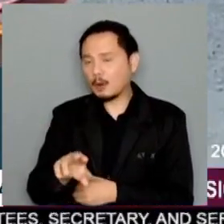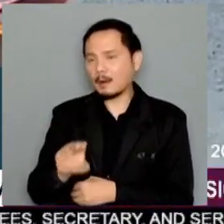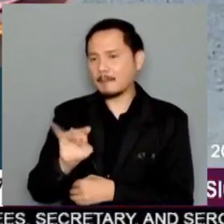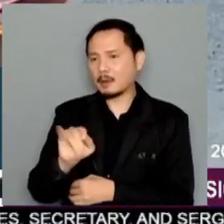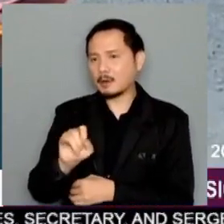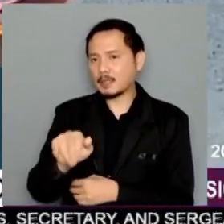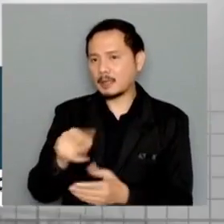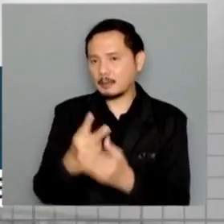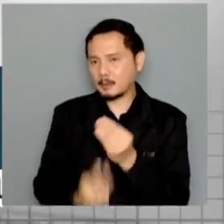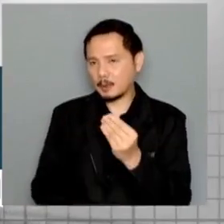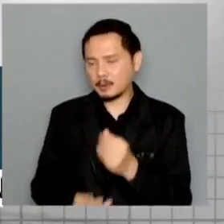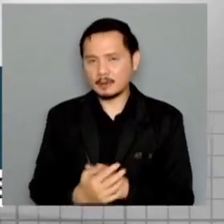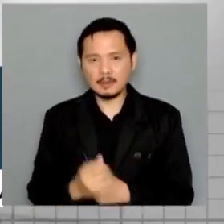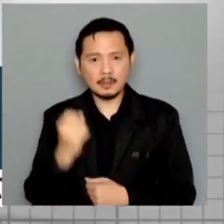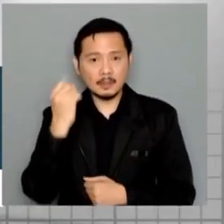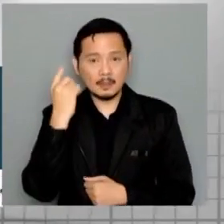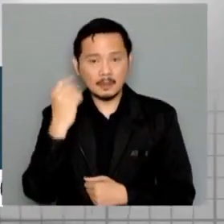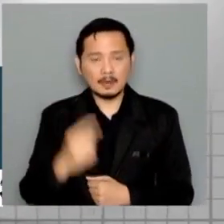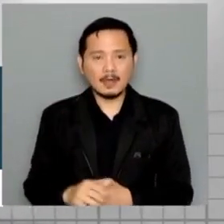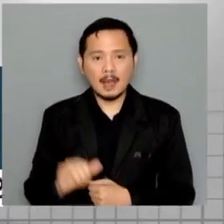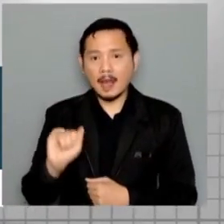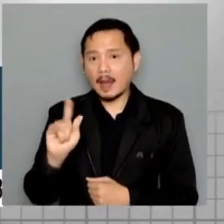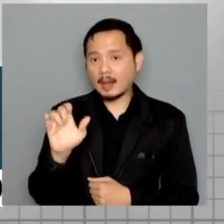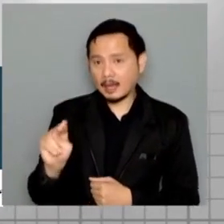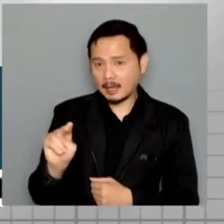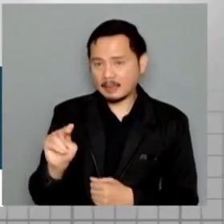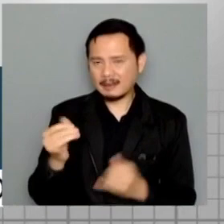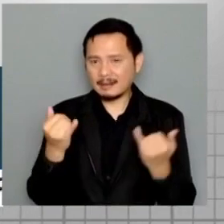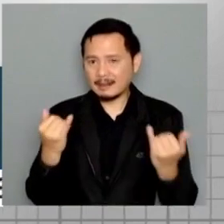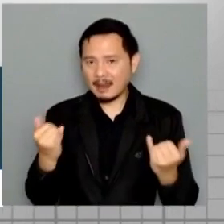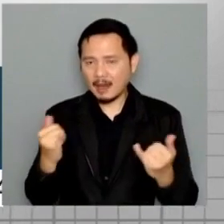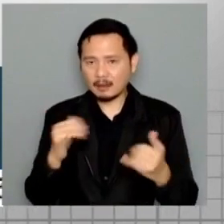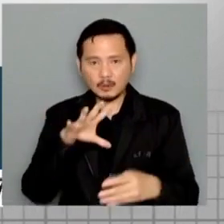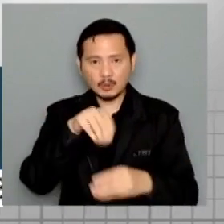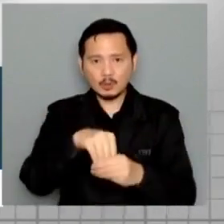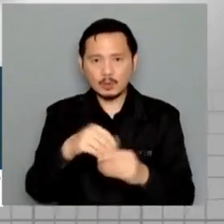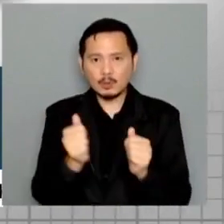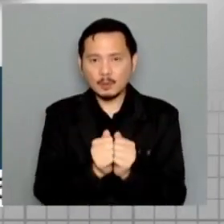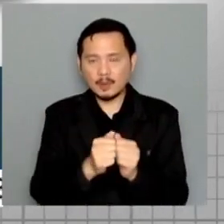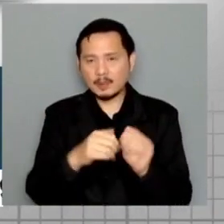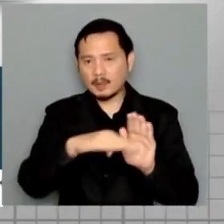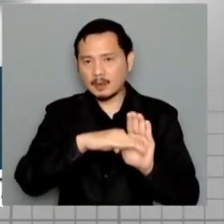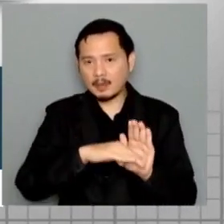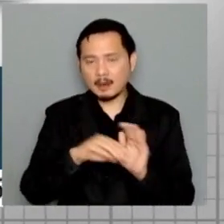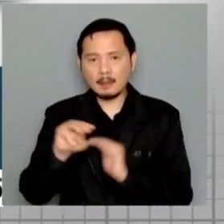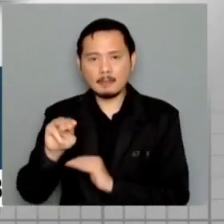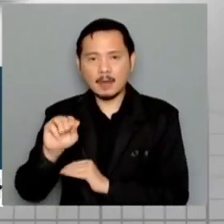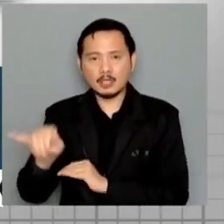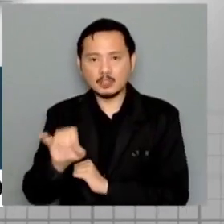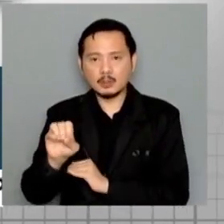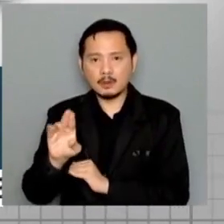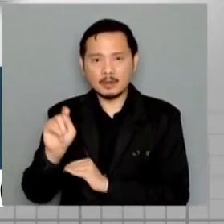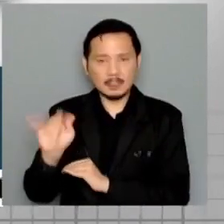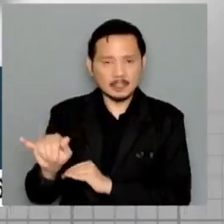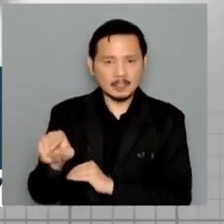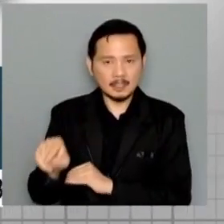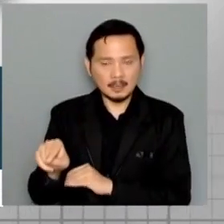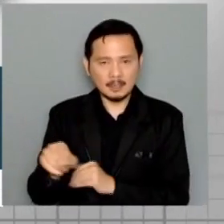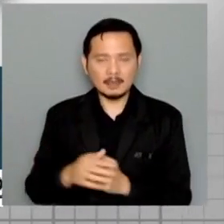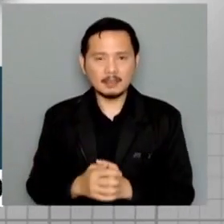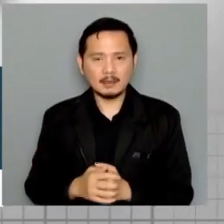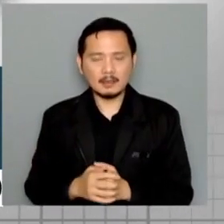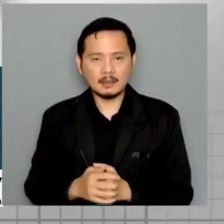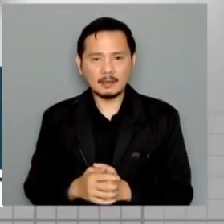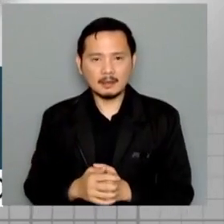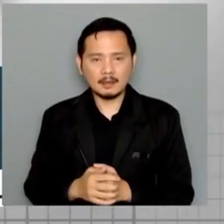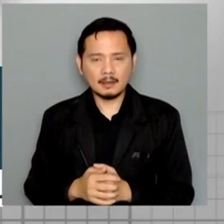CA session, when Cayetano's name was inadvertently included in the majority bloc by Senate Secretary Renato Bantug Jr.'s